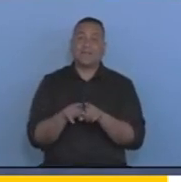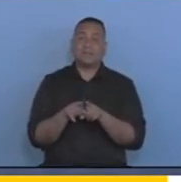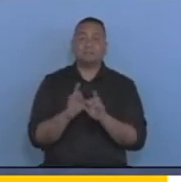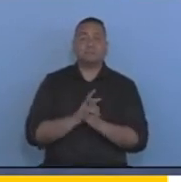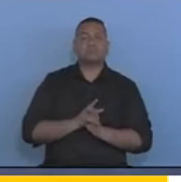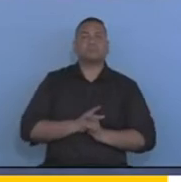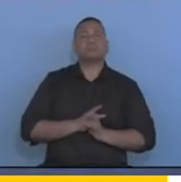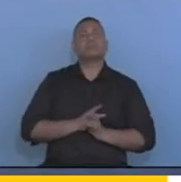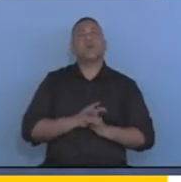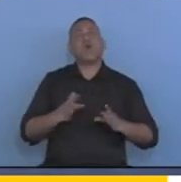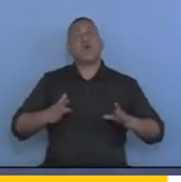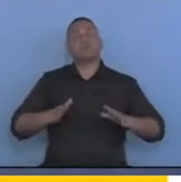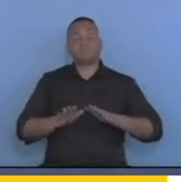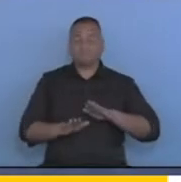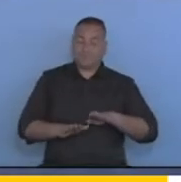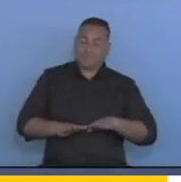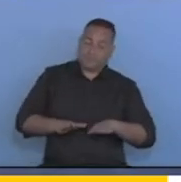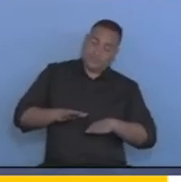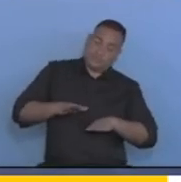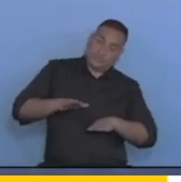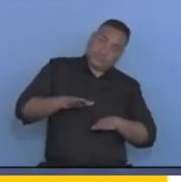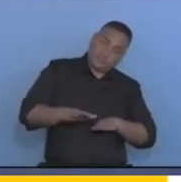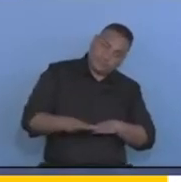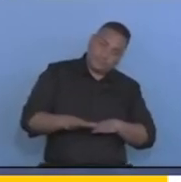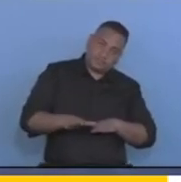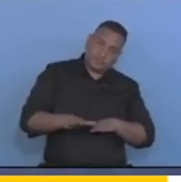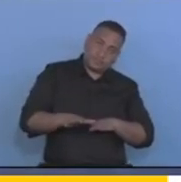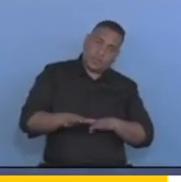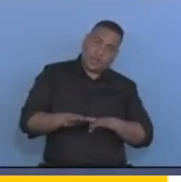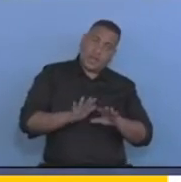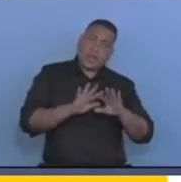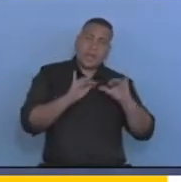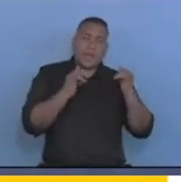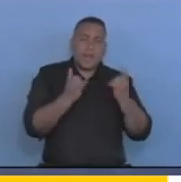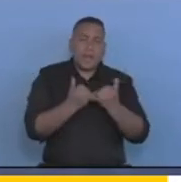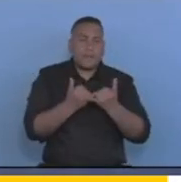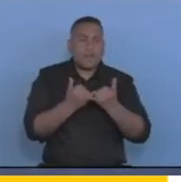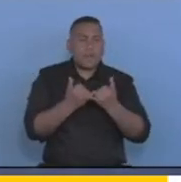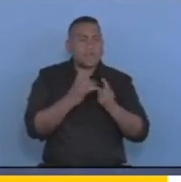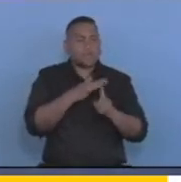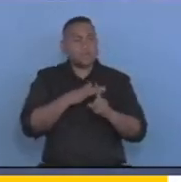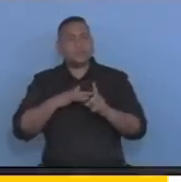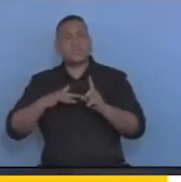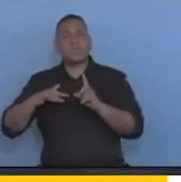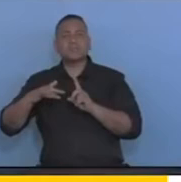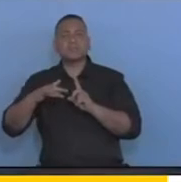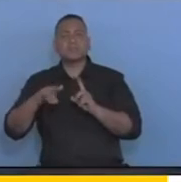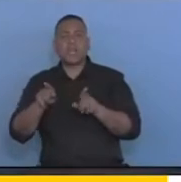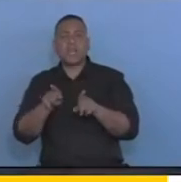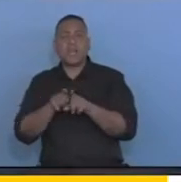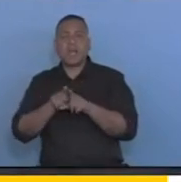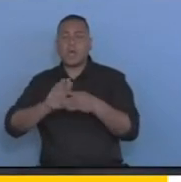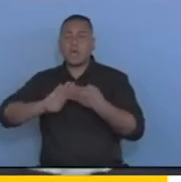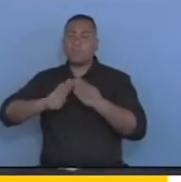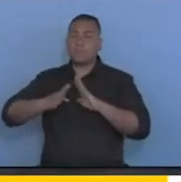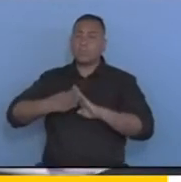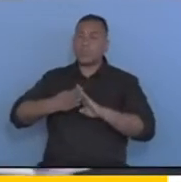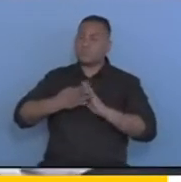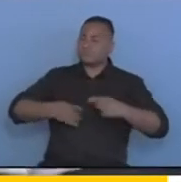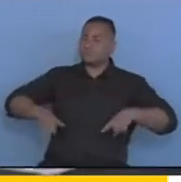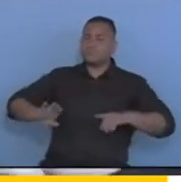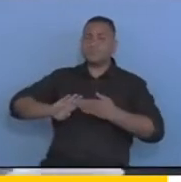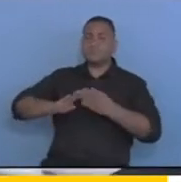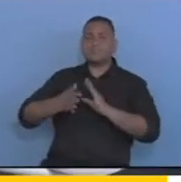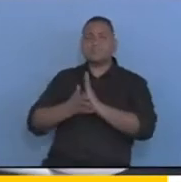any great economy, for any country, for any society, for any civilization, really. These are the hardcore skills. These are the essence. This